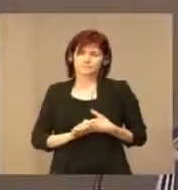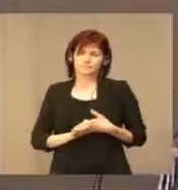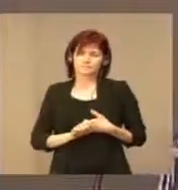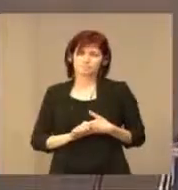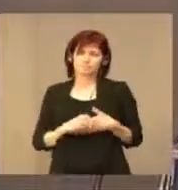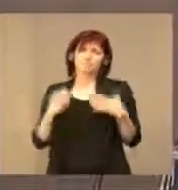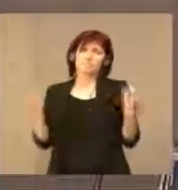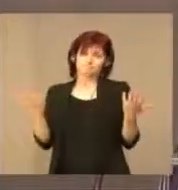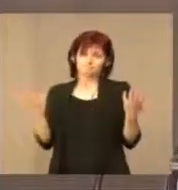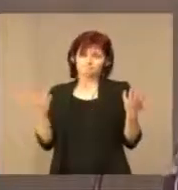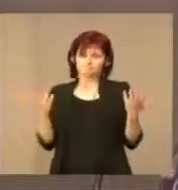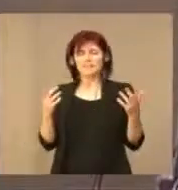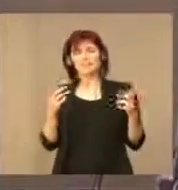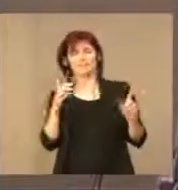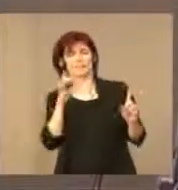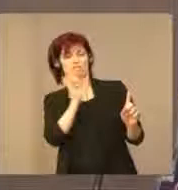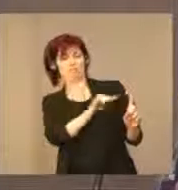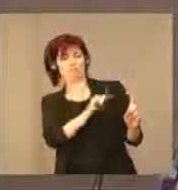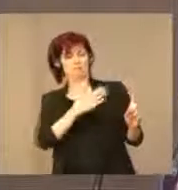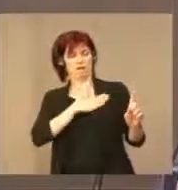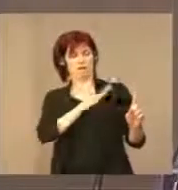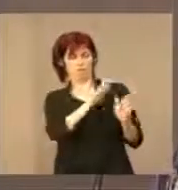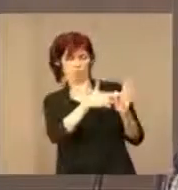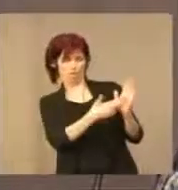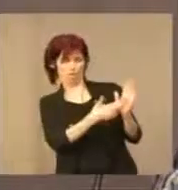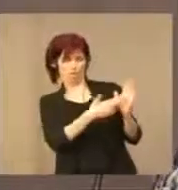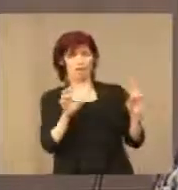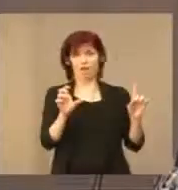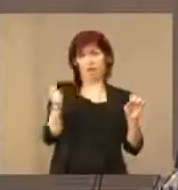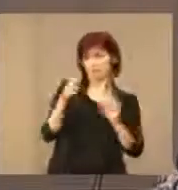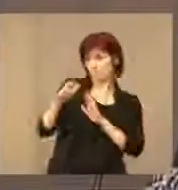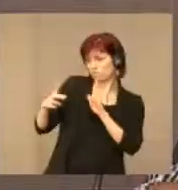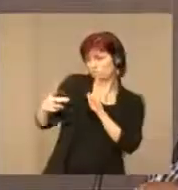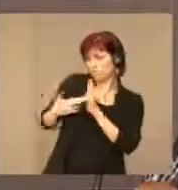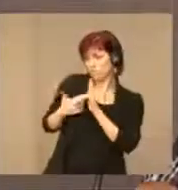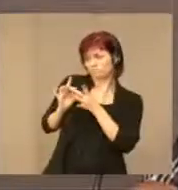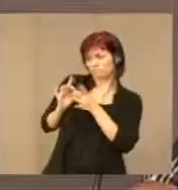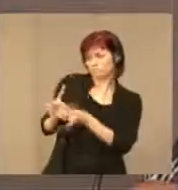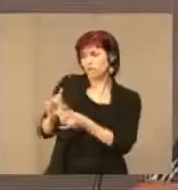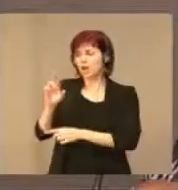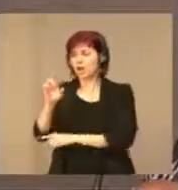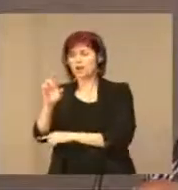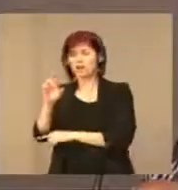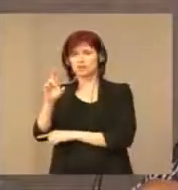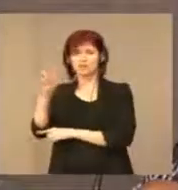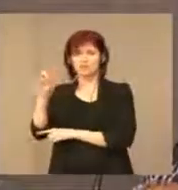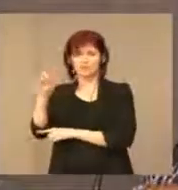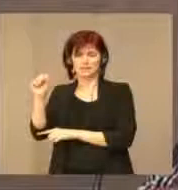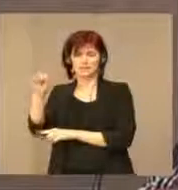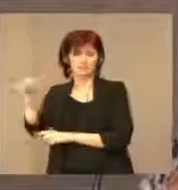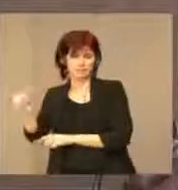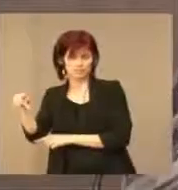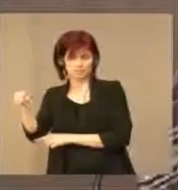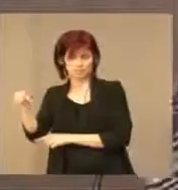One of my other jobs, outside of talking about the legislation, is around the Registered Disability Savings Plans.